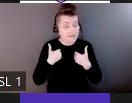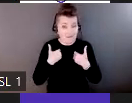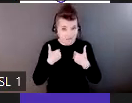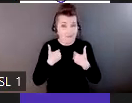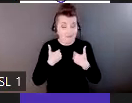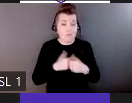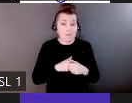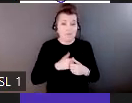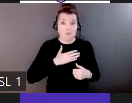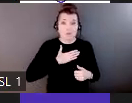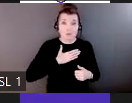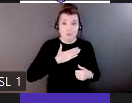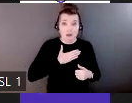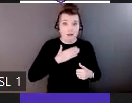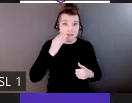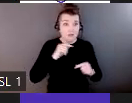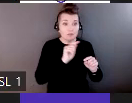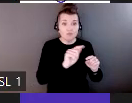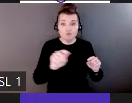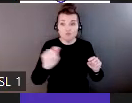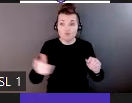in our community.